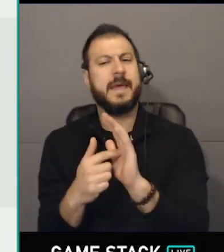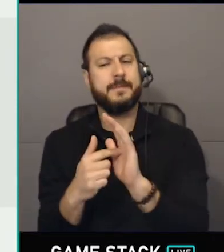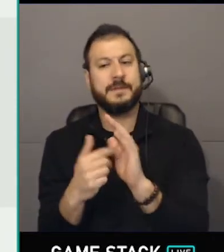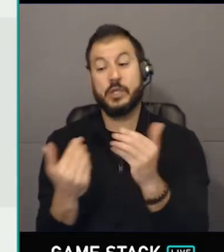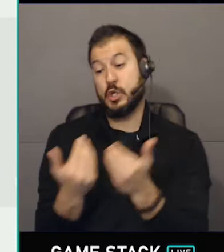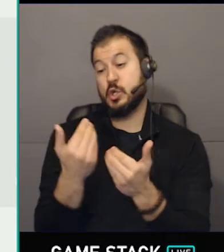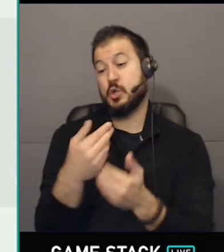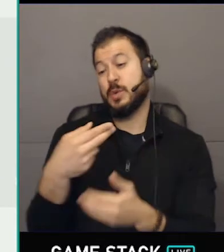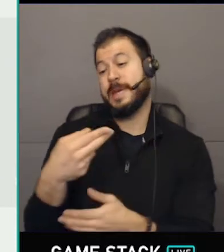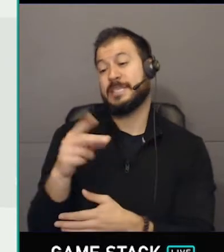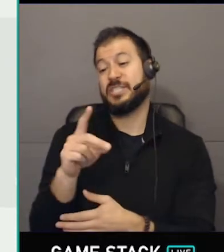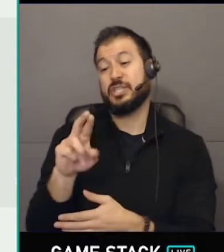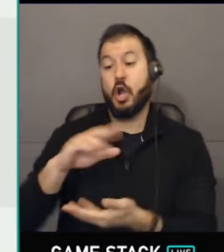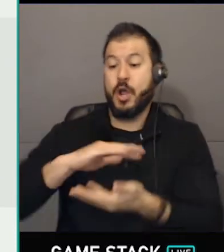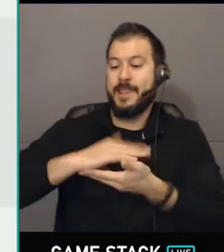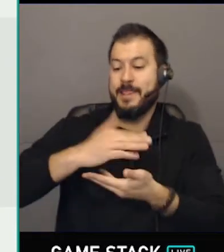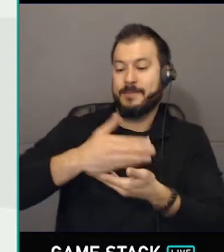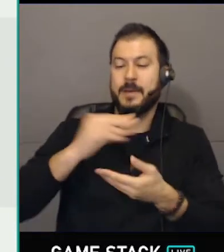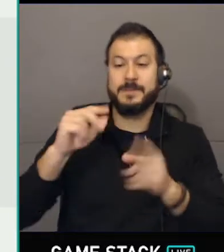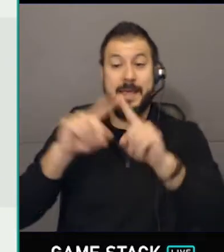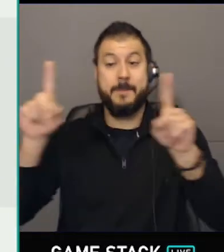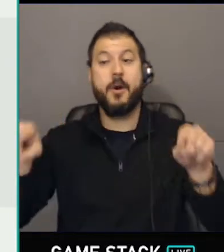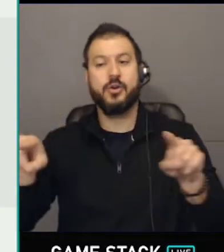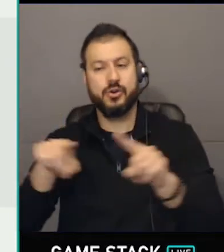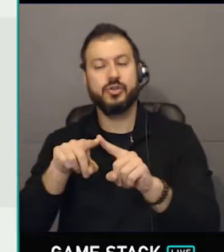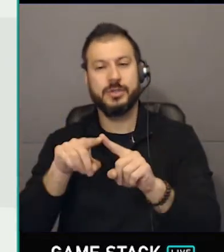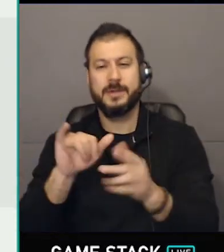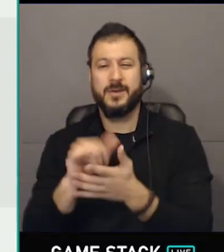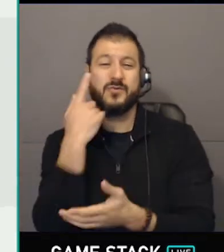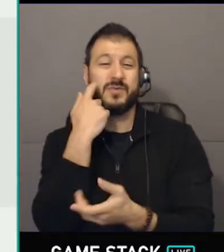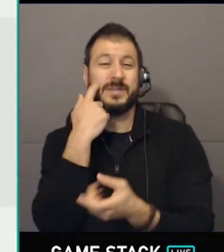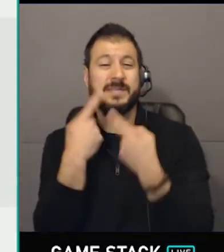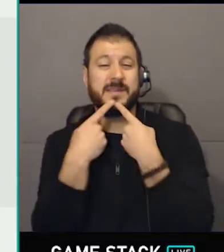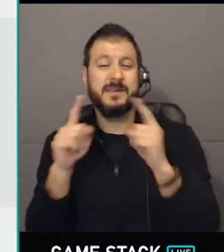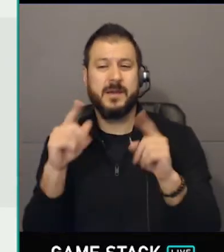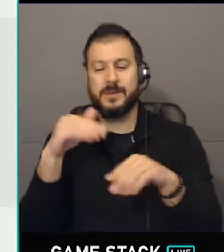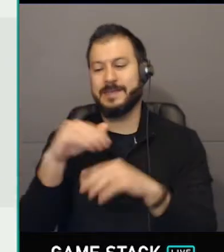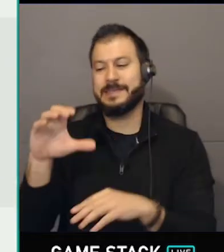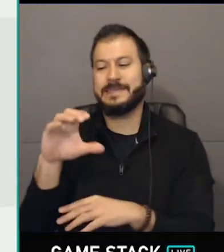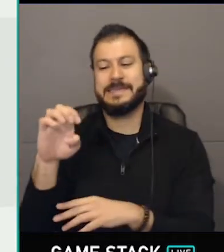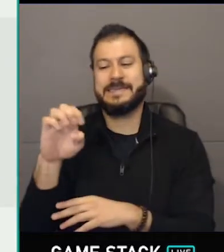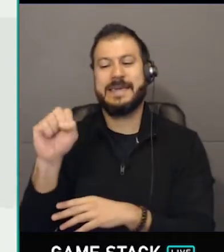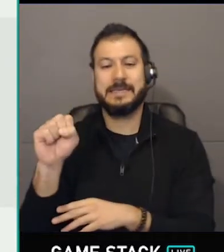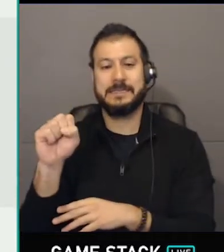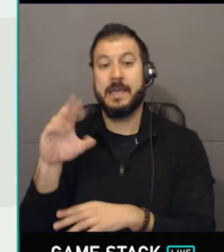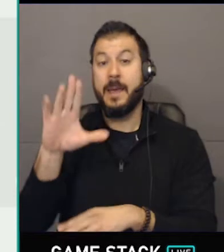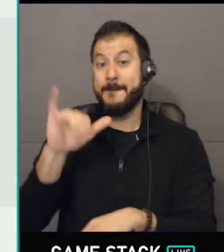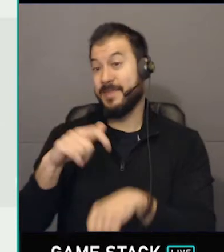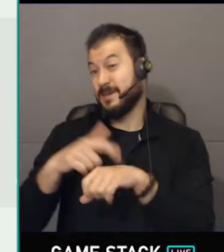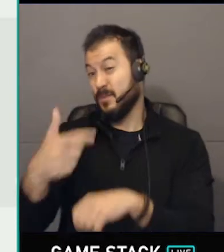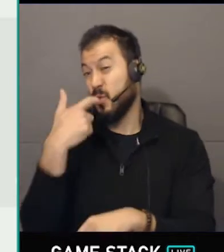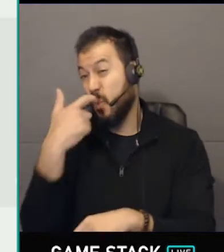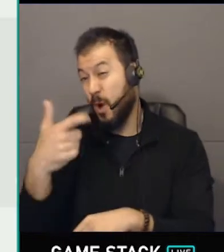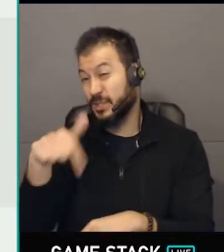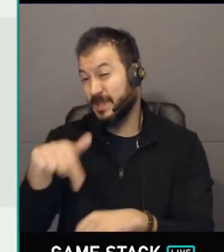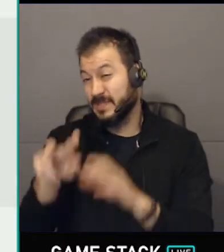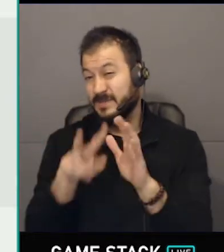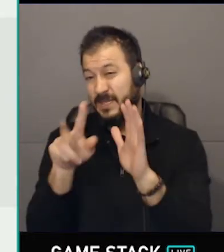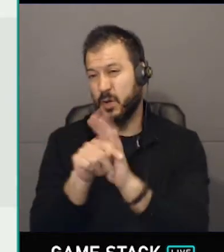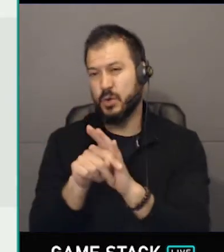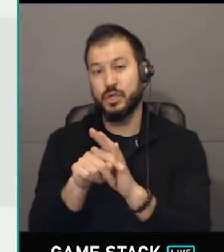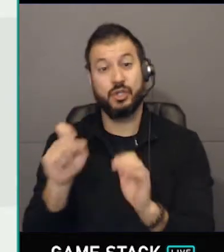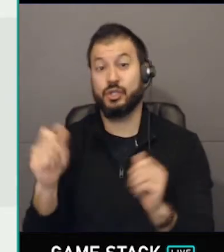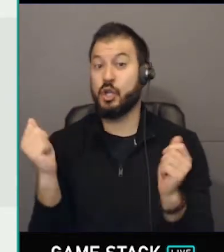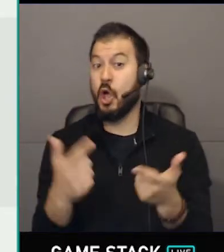HDR gaming laptops and monitors that were recently announced at CES. By the time you're watching this video, these should all be available